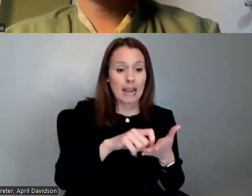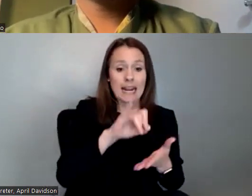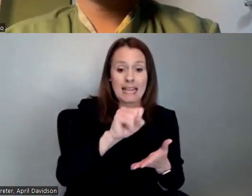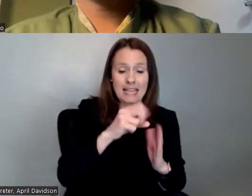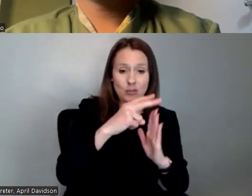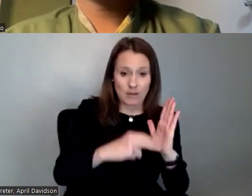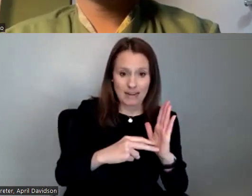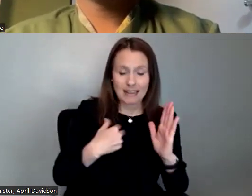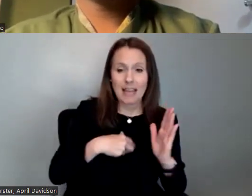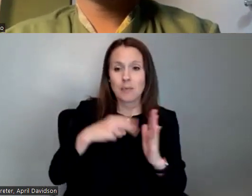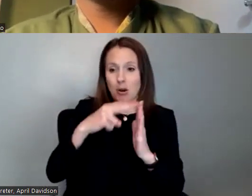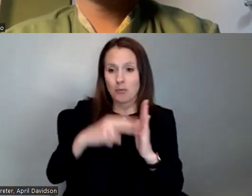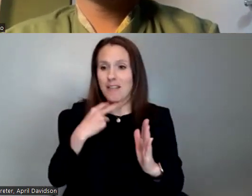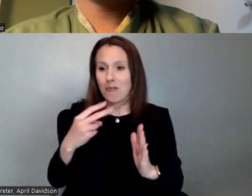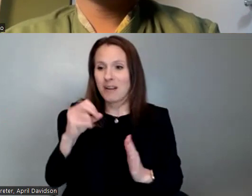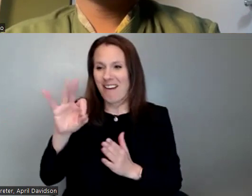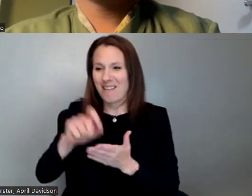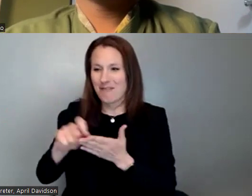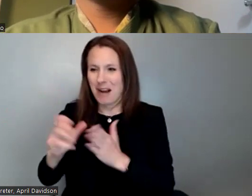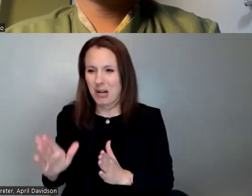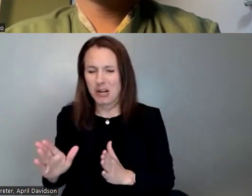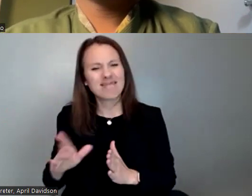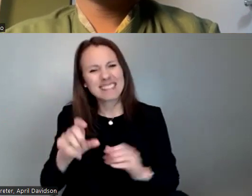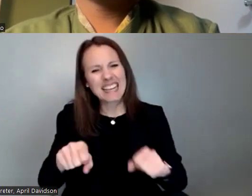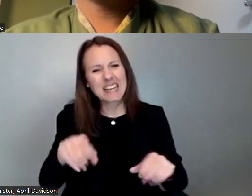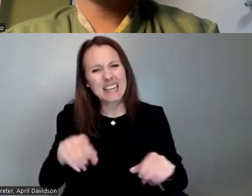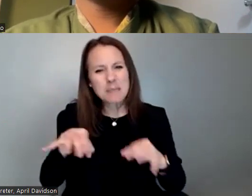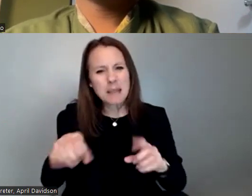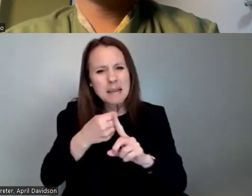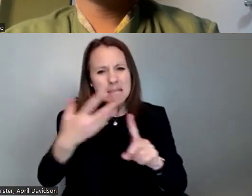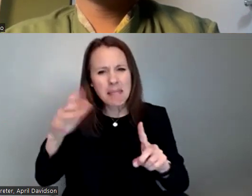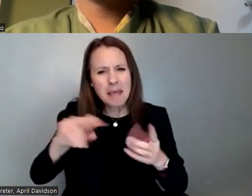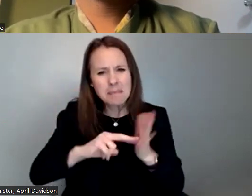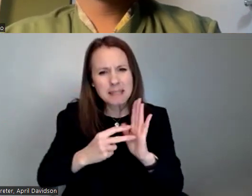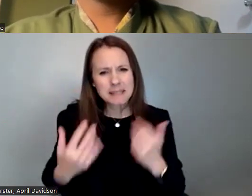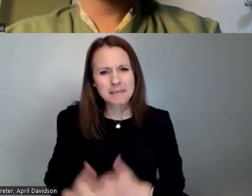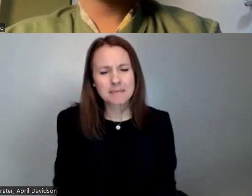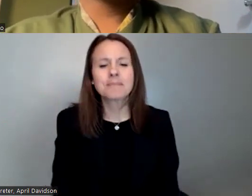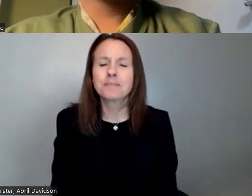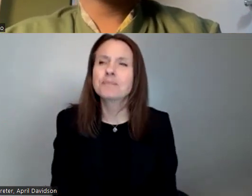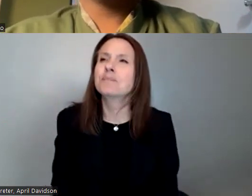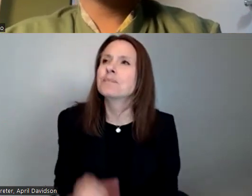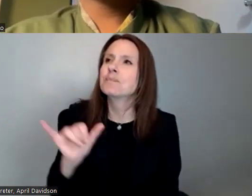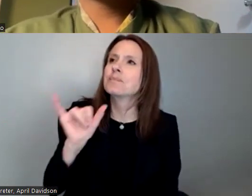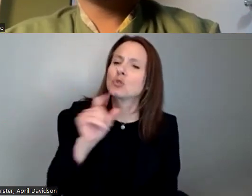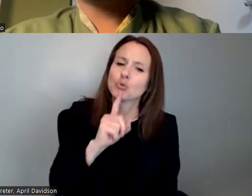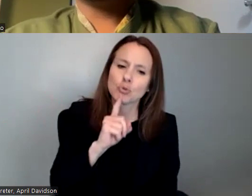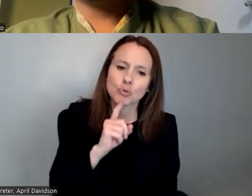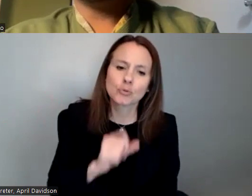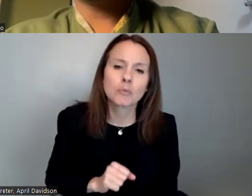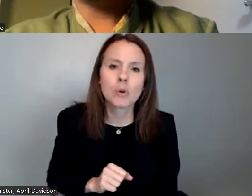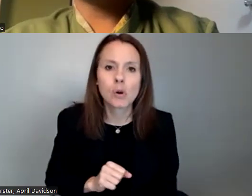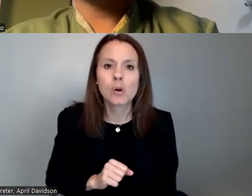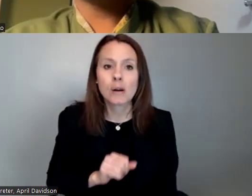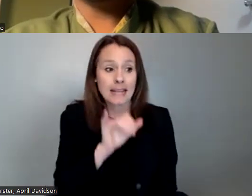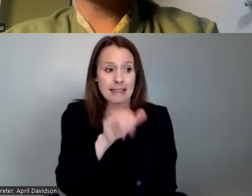the voice of the writer. And it says, can you expound on this concept? Oh, yeah, sure. So